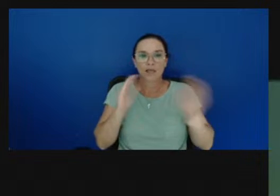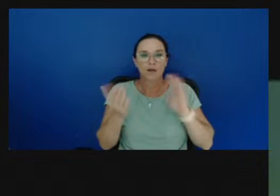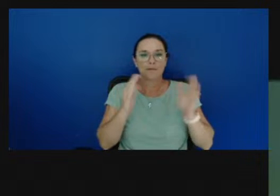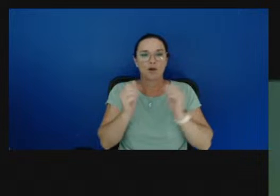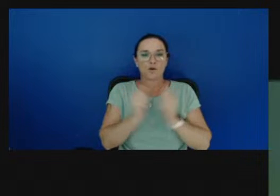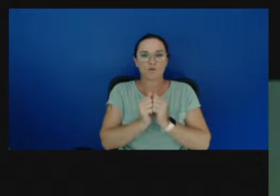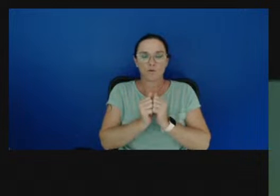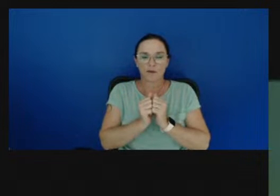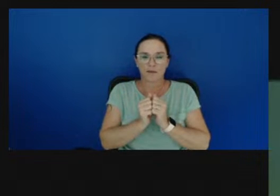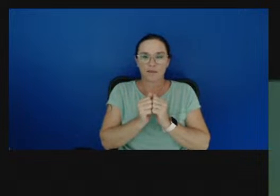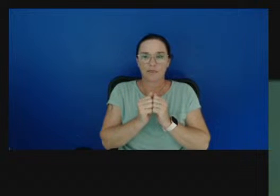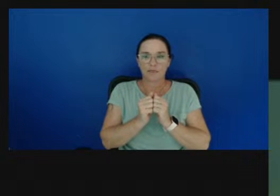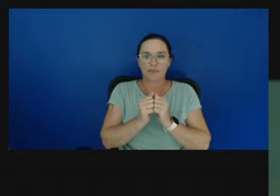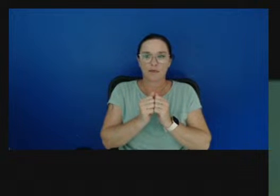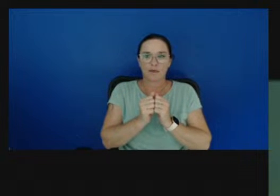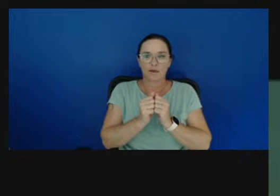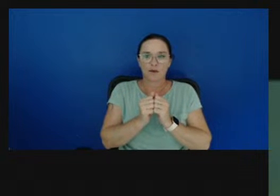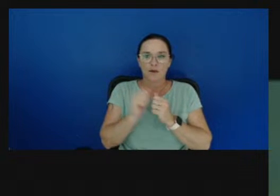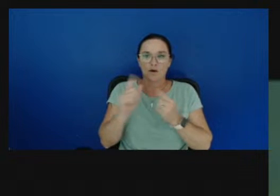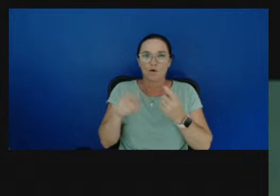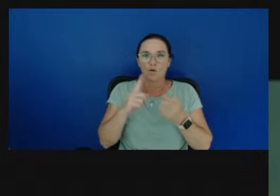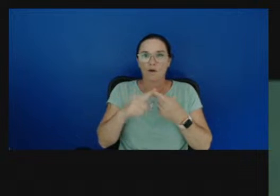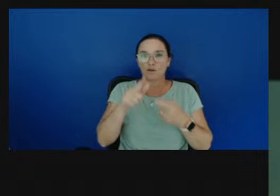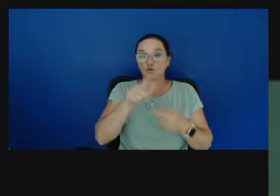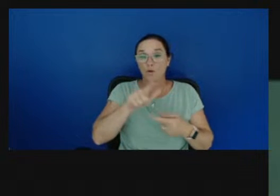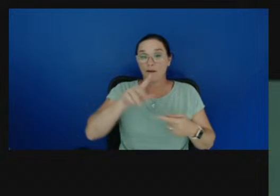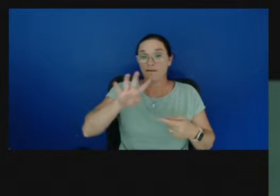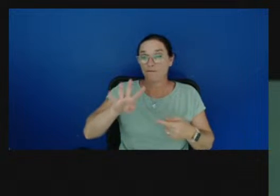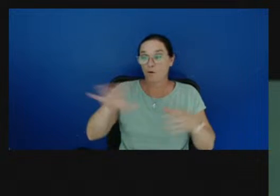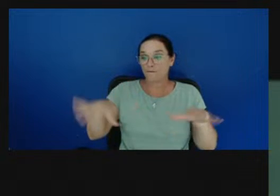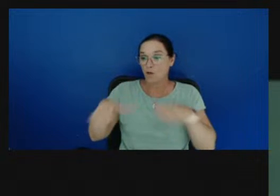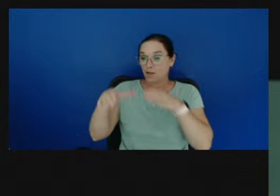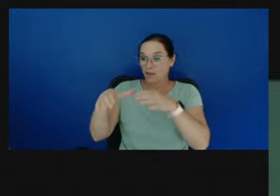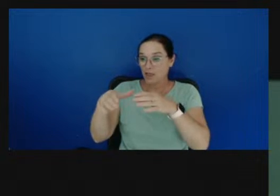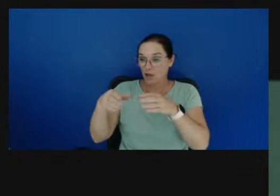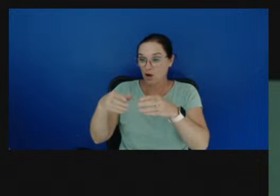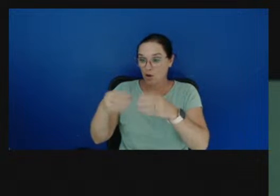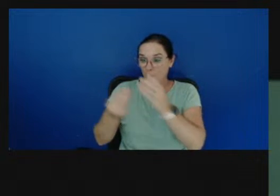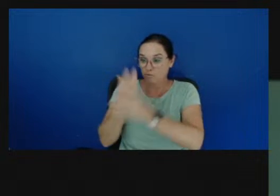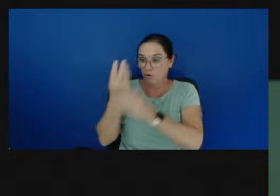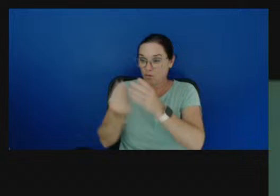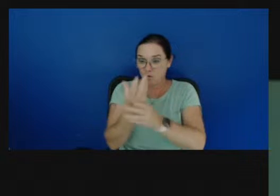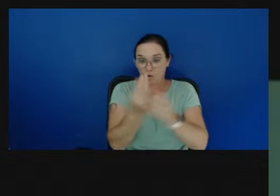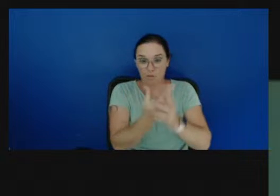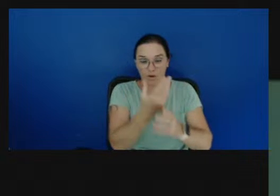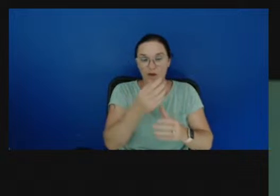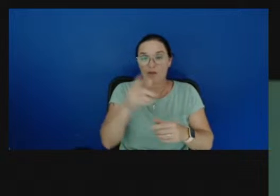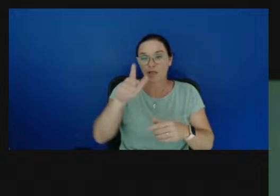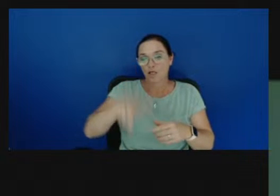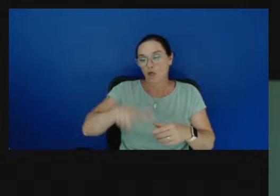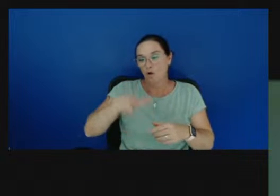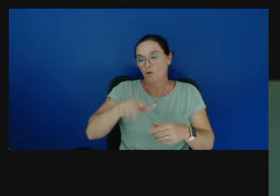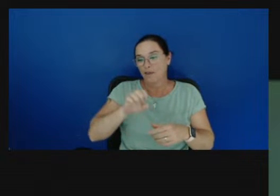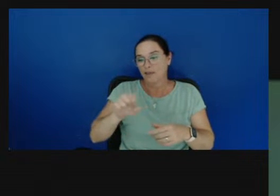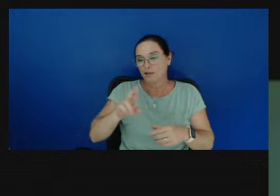that occurred when 24 volcano vents opened and spilled a huge amount of lava into the lower East Rift Zone